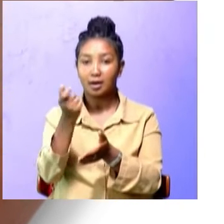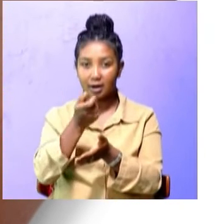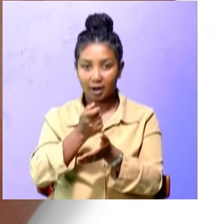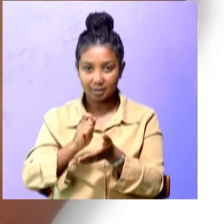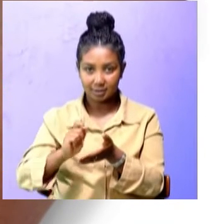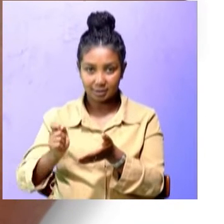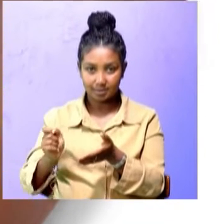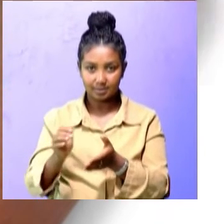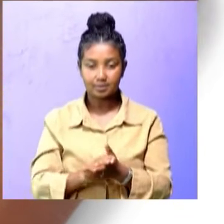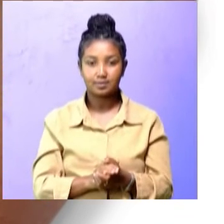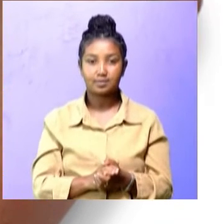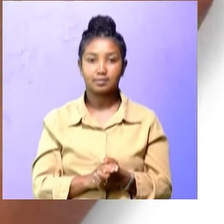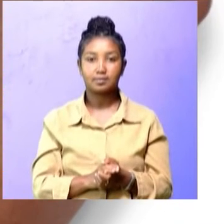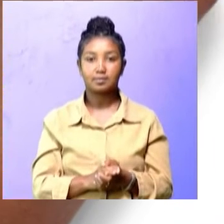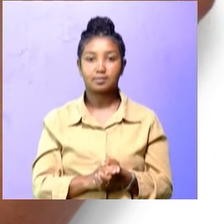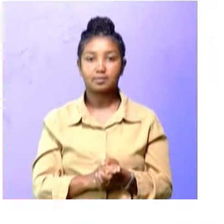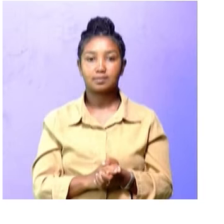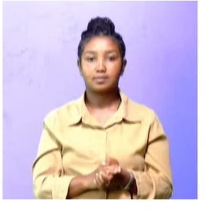write